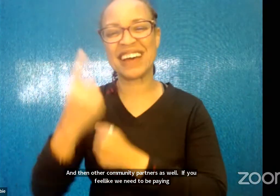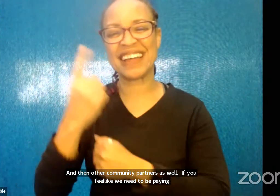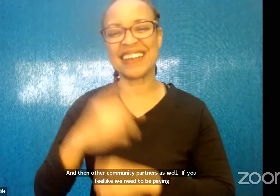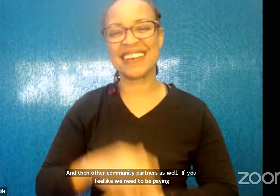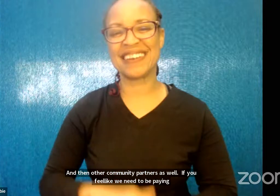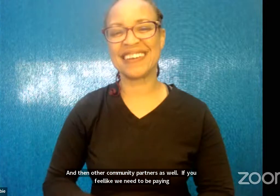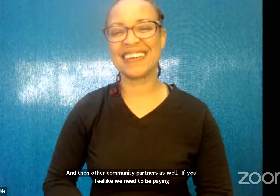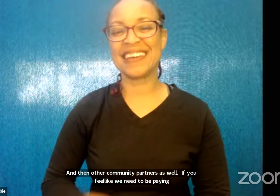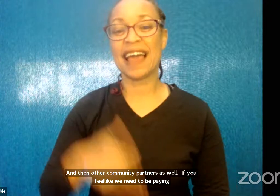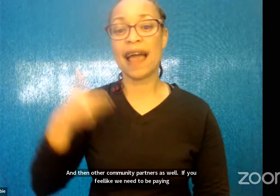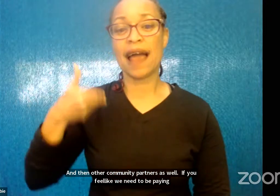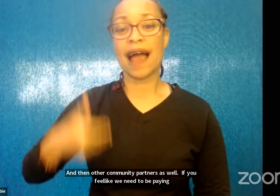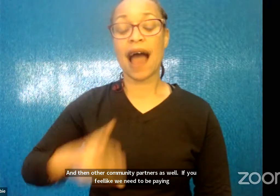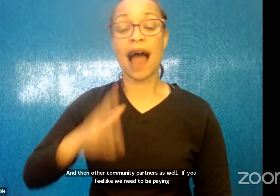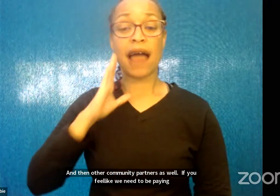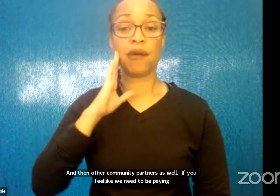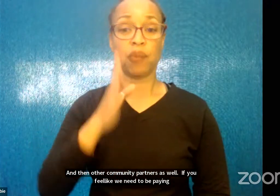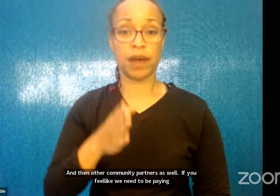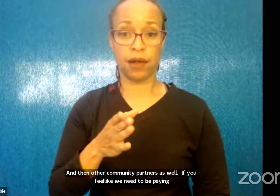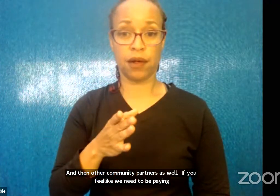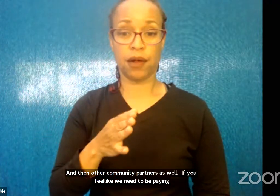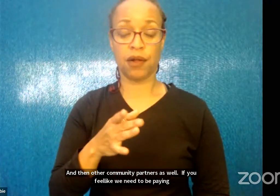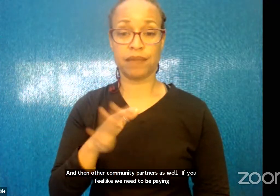I will completely